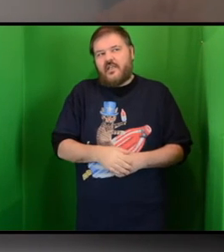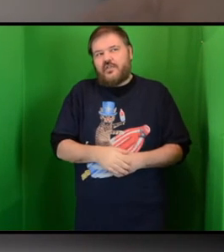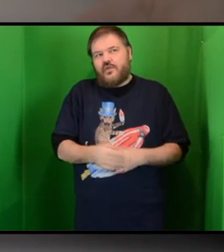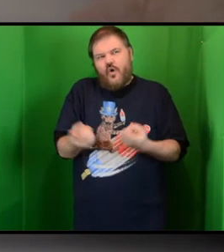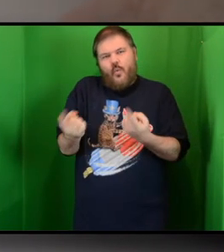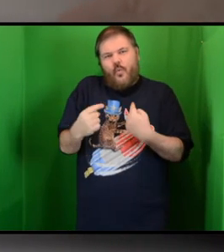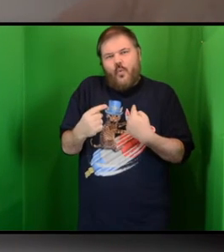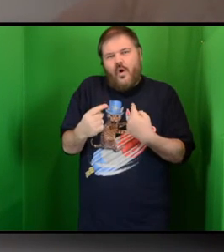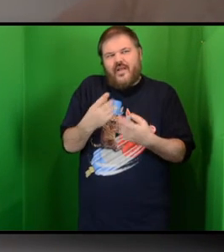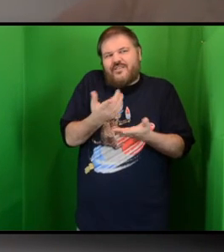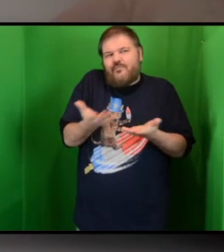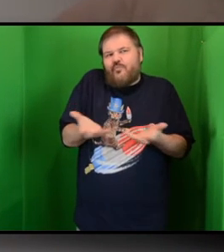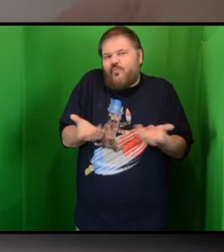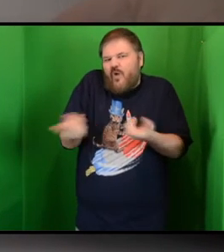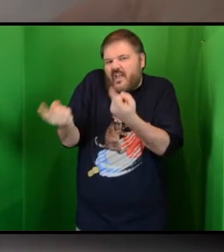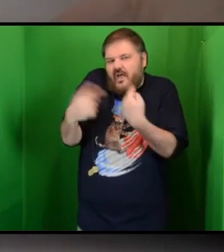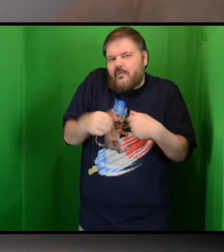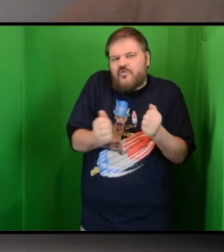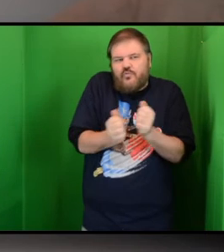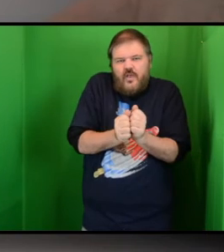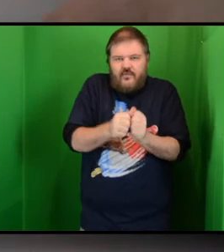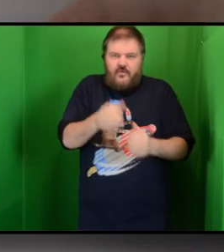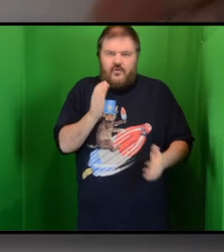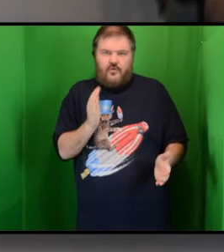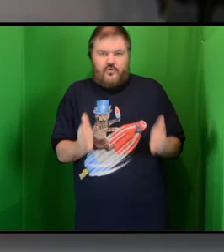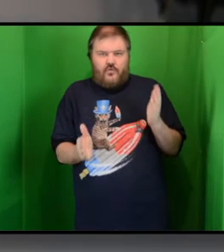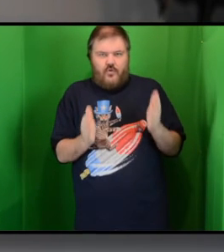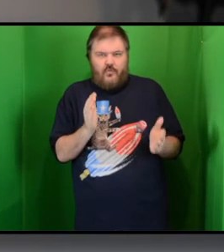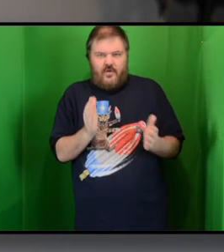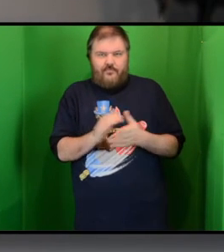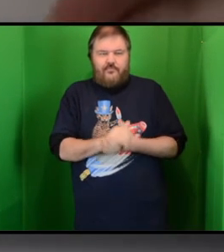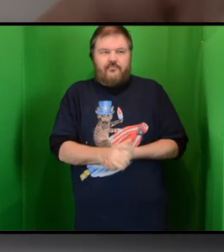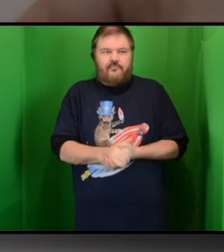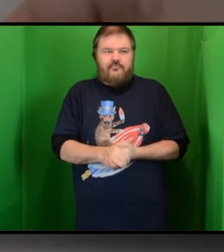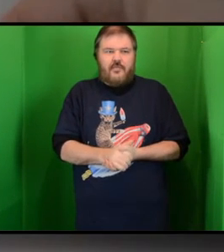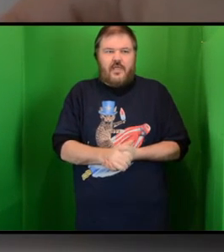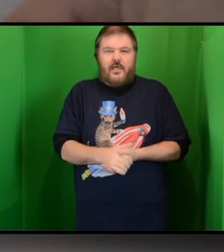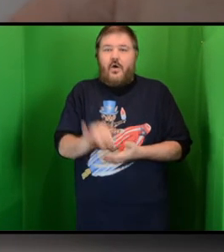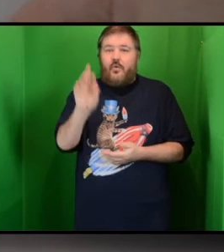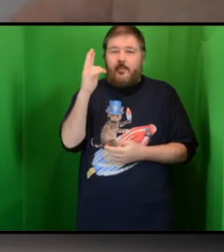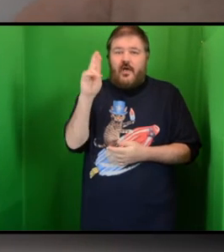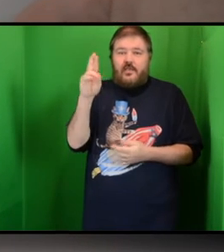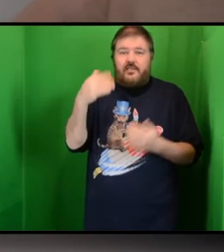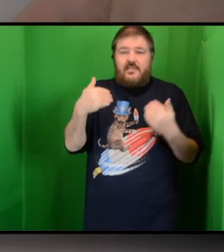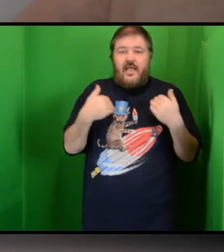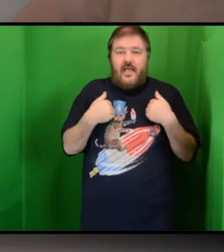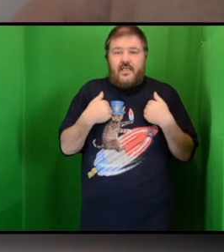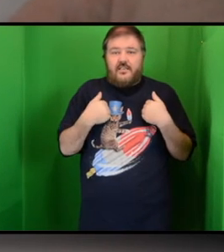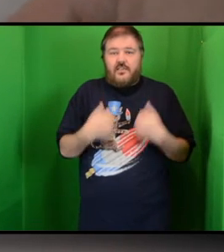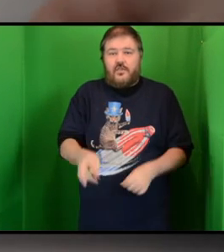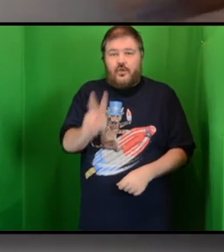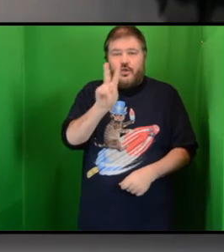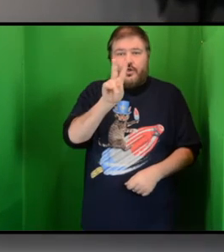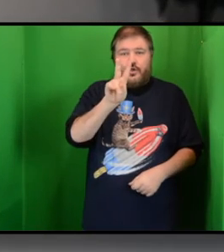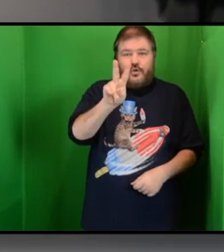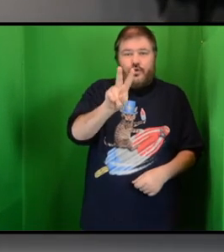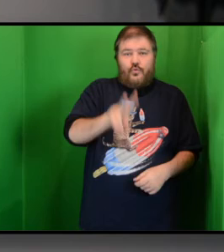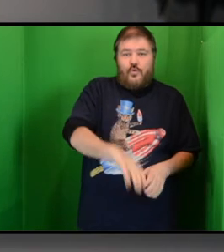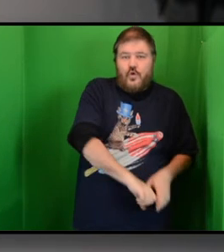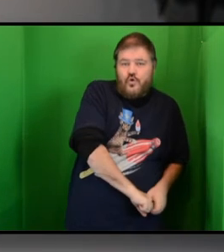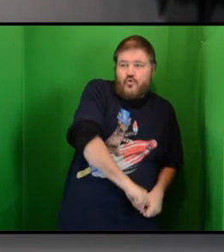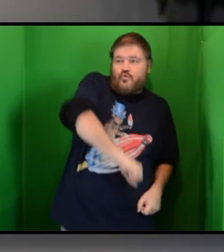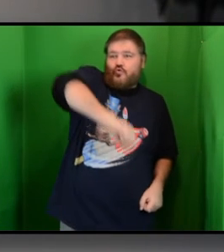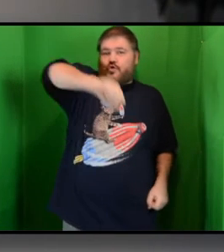little guy, and he came with the specially swords. Now, each of the